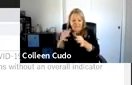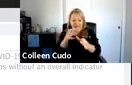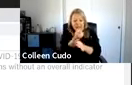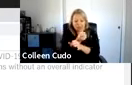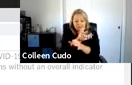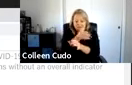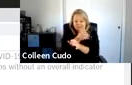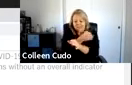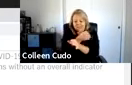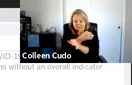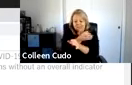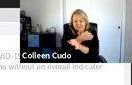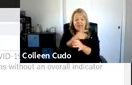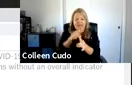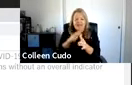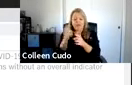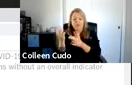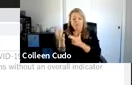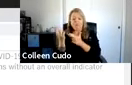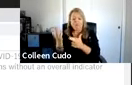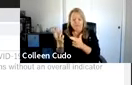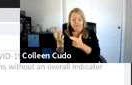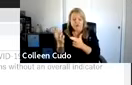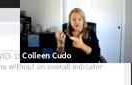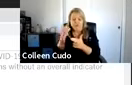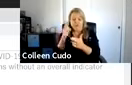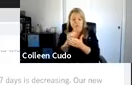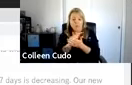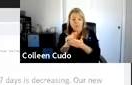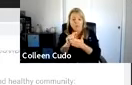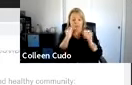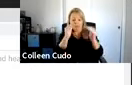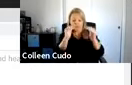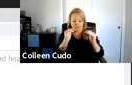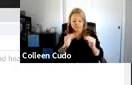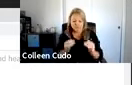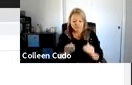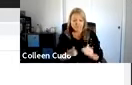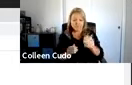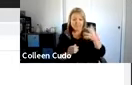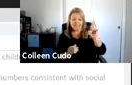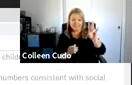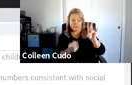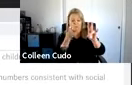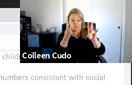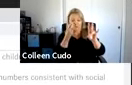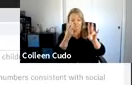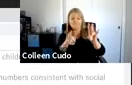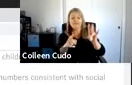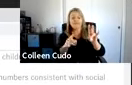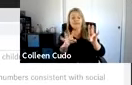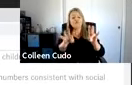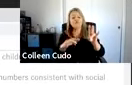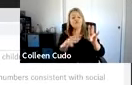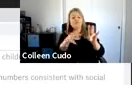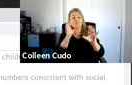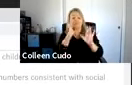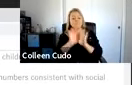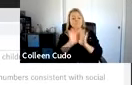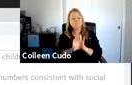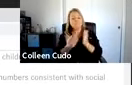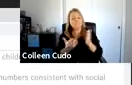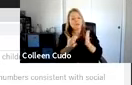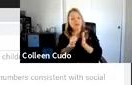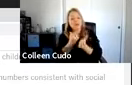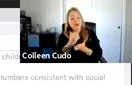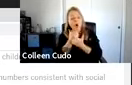the recommendations for the week. And then there's just a graphic down below here that we think might help